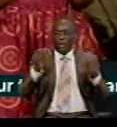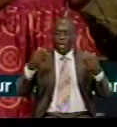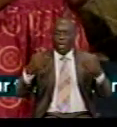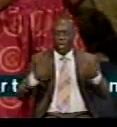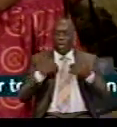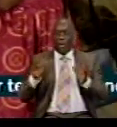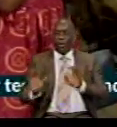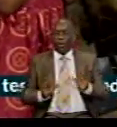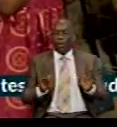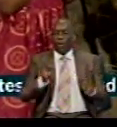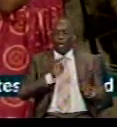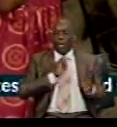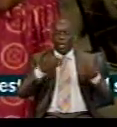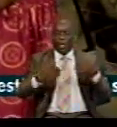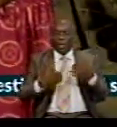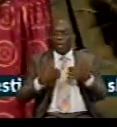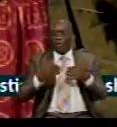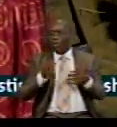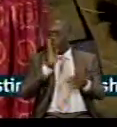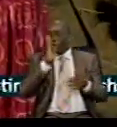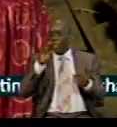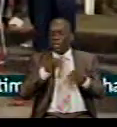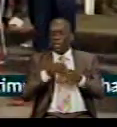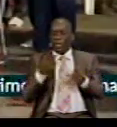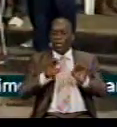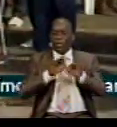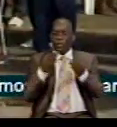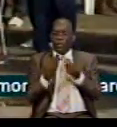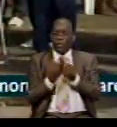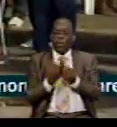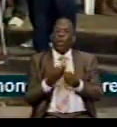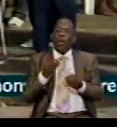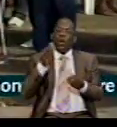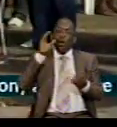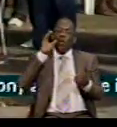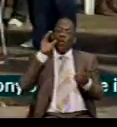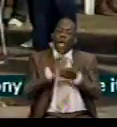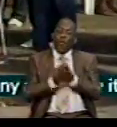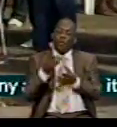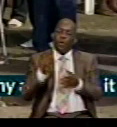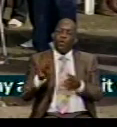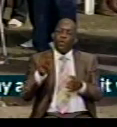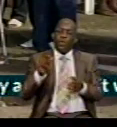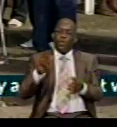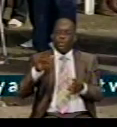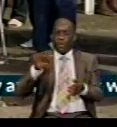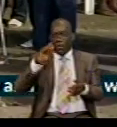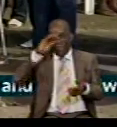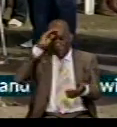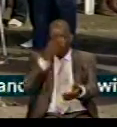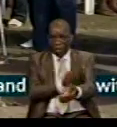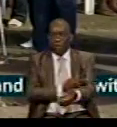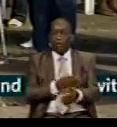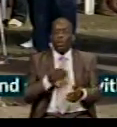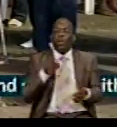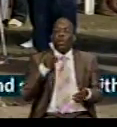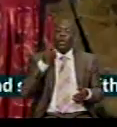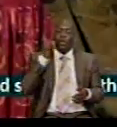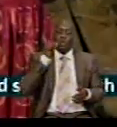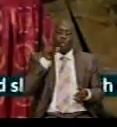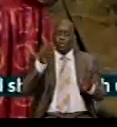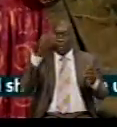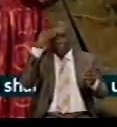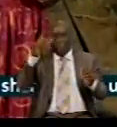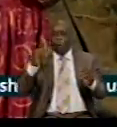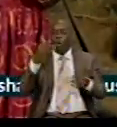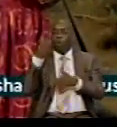this family now for 7 years. I am the wife of this family. I know what this father has been through for all the time I have been